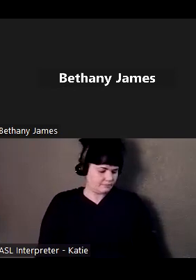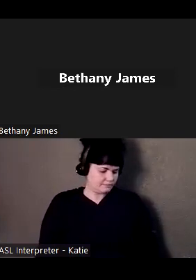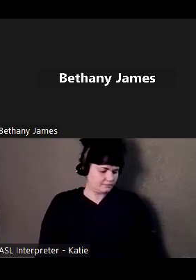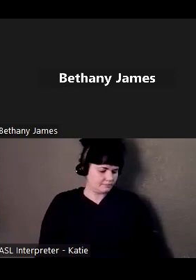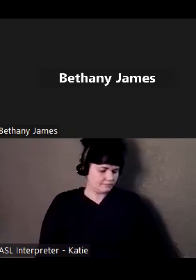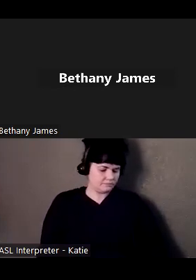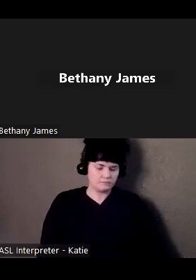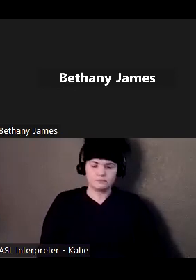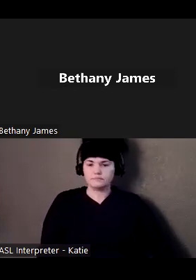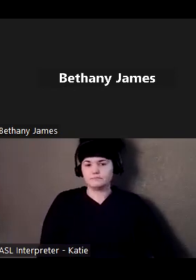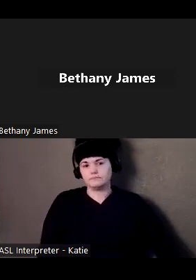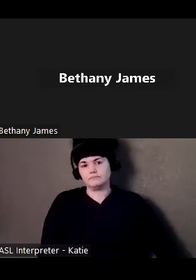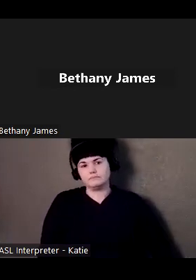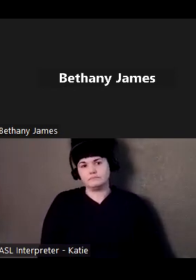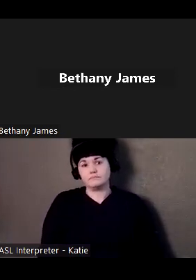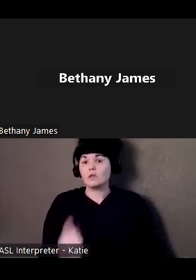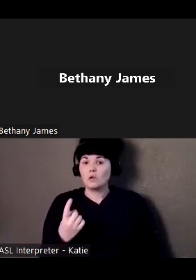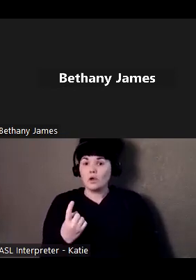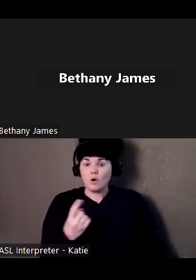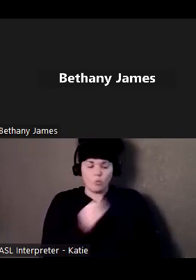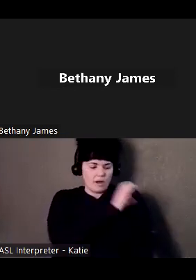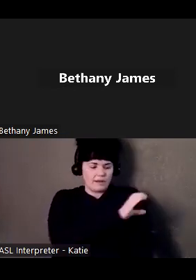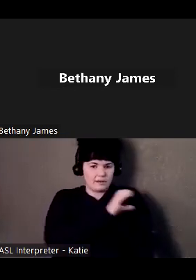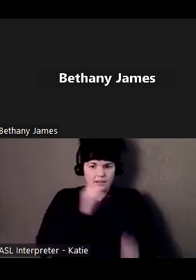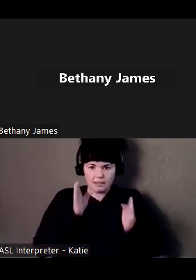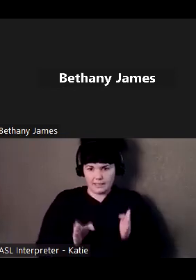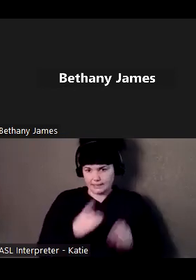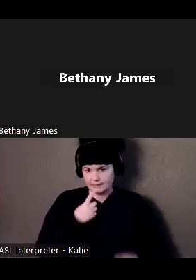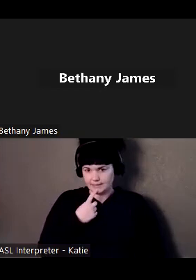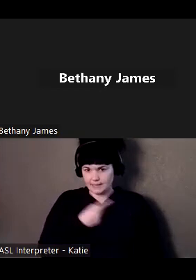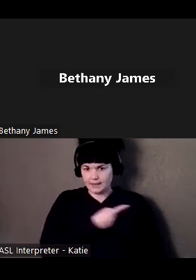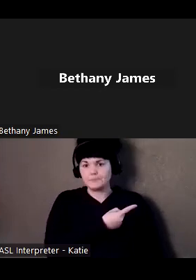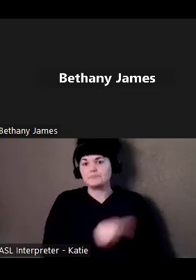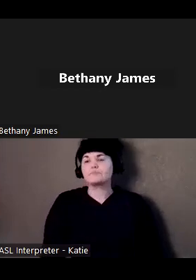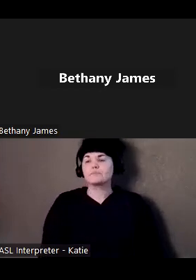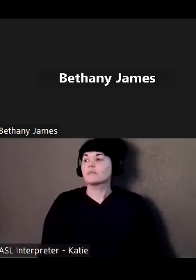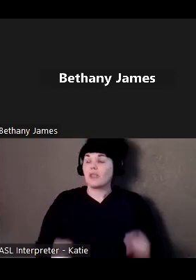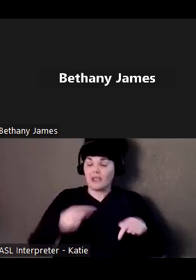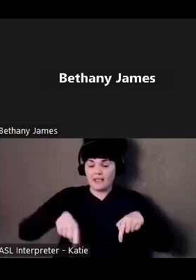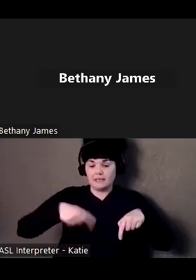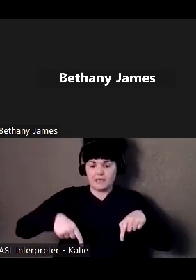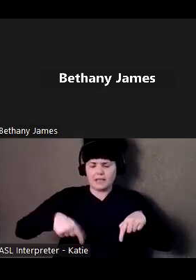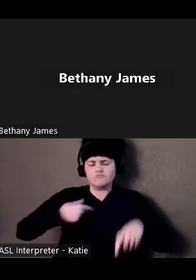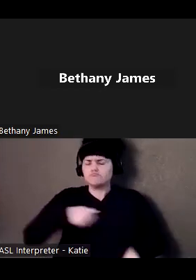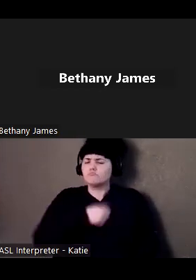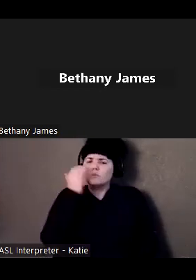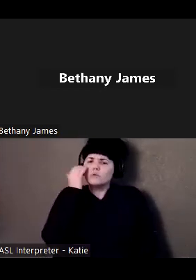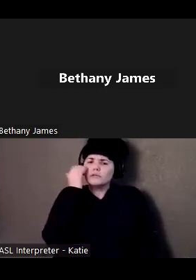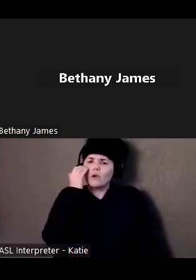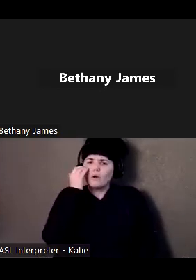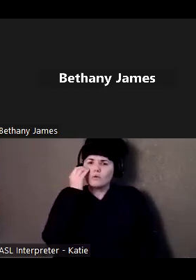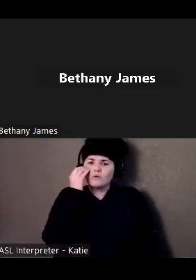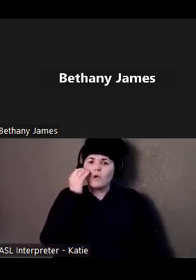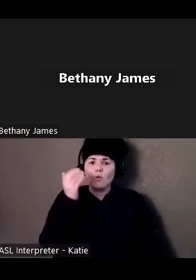So one, clinician puts it this way. So anxiety, we know that anxiety thrives in